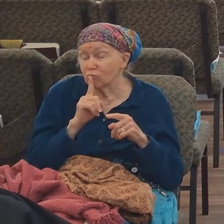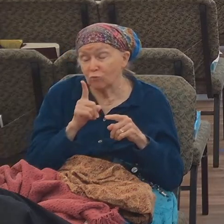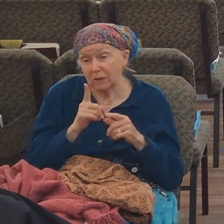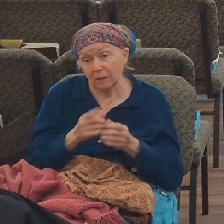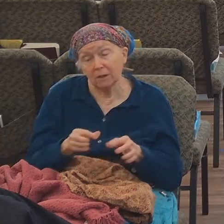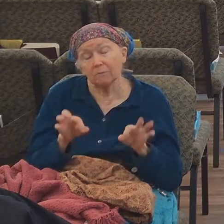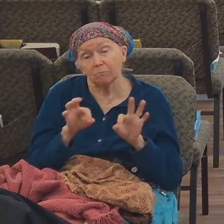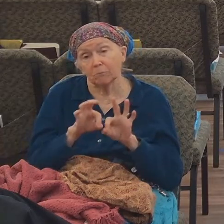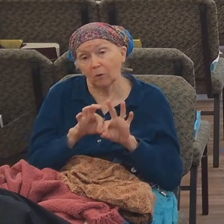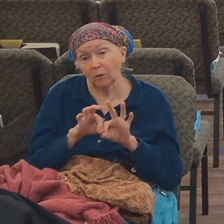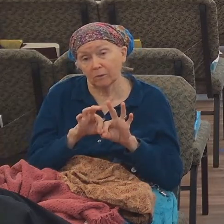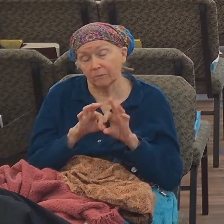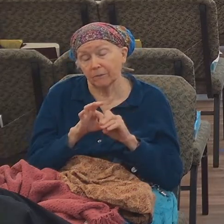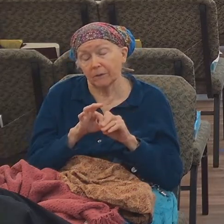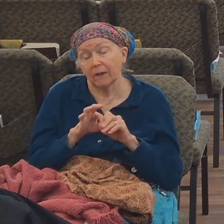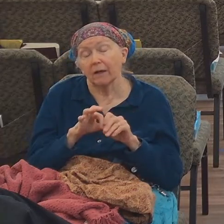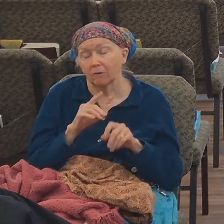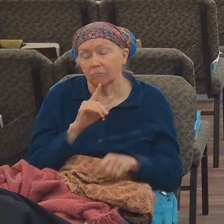that Paul